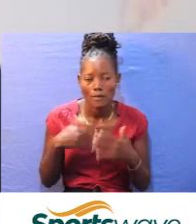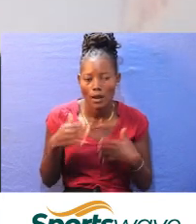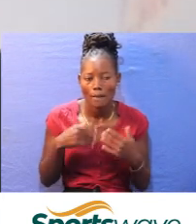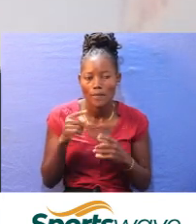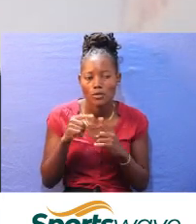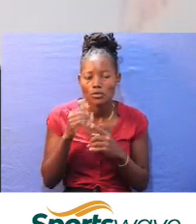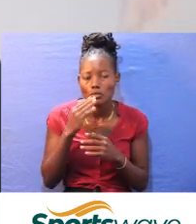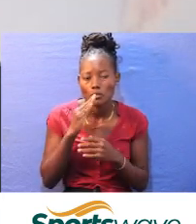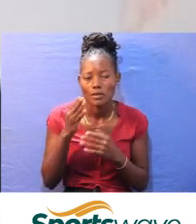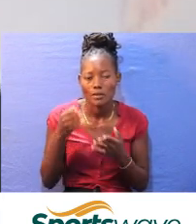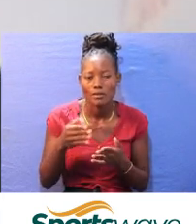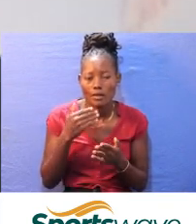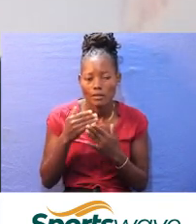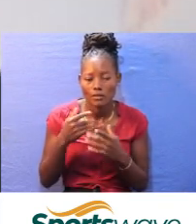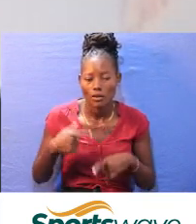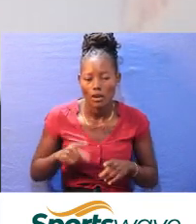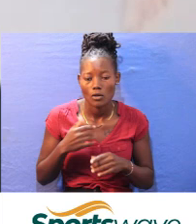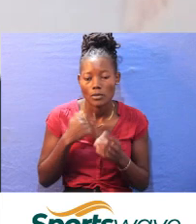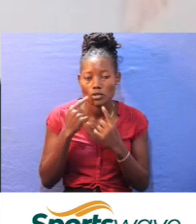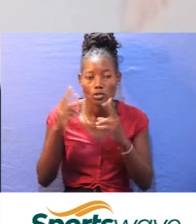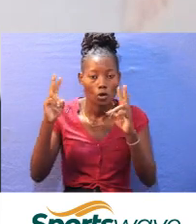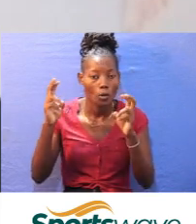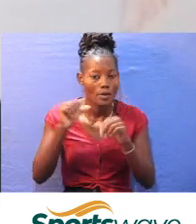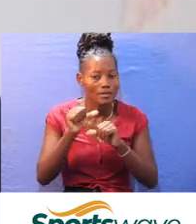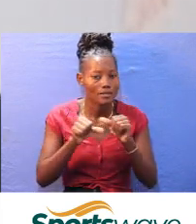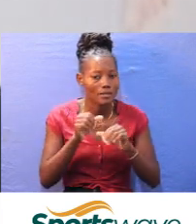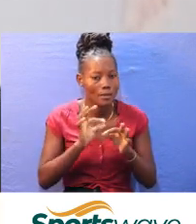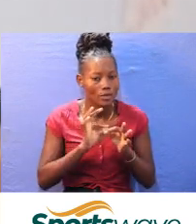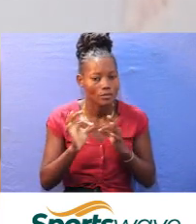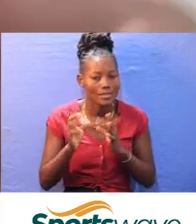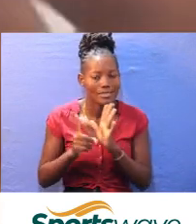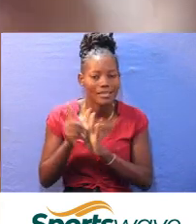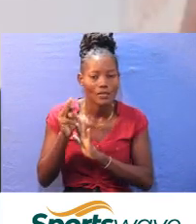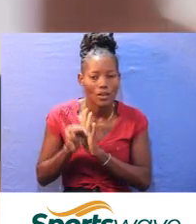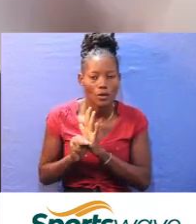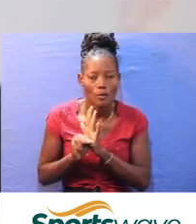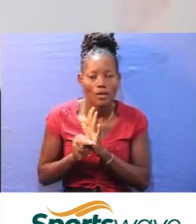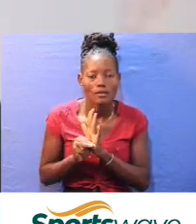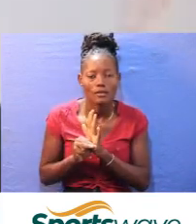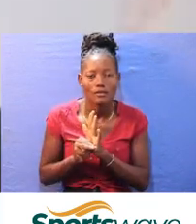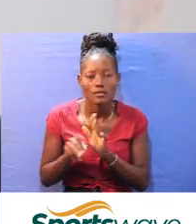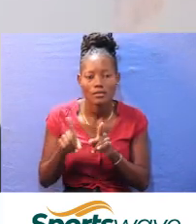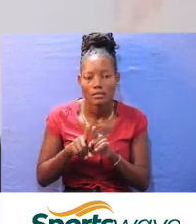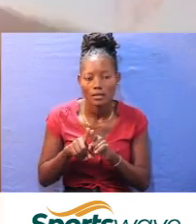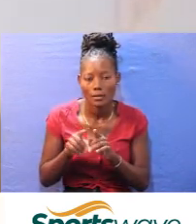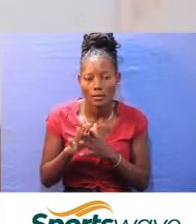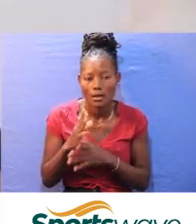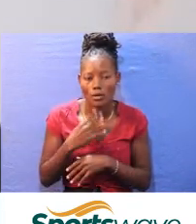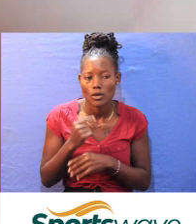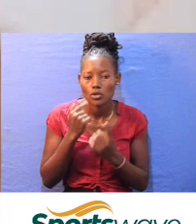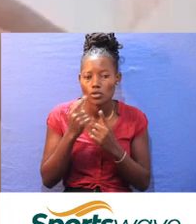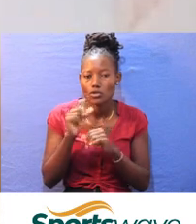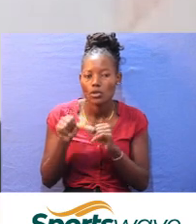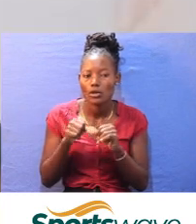speak. My topic is about speed development. The other aspect I want to talk about is the